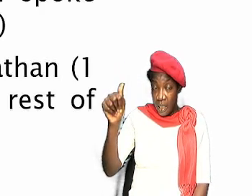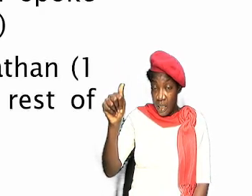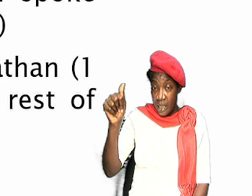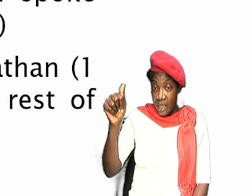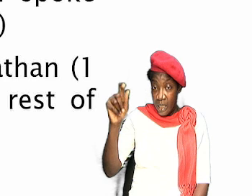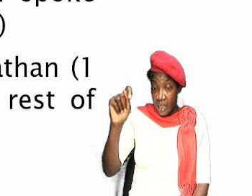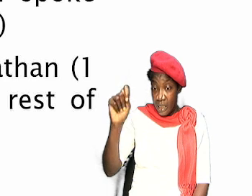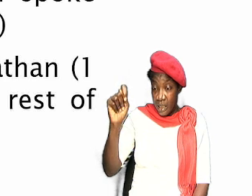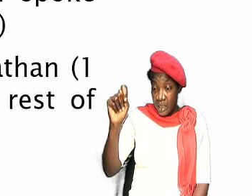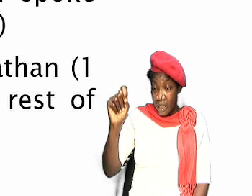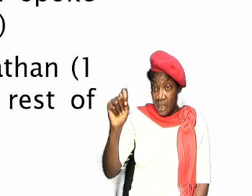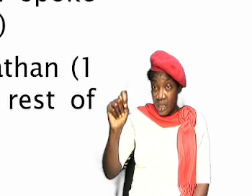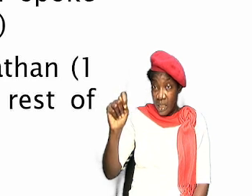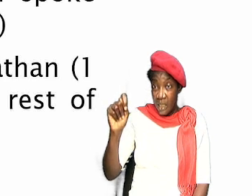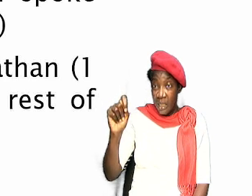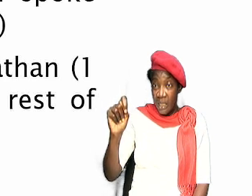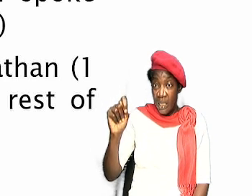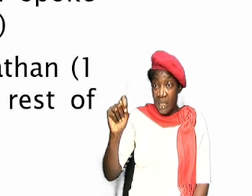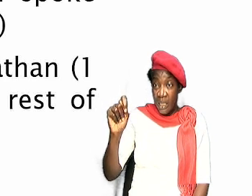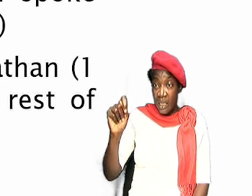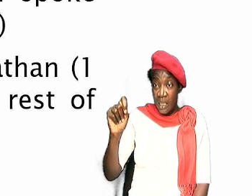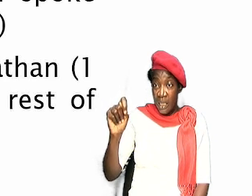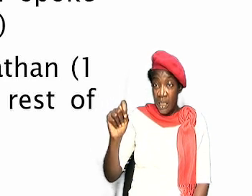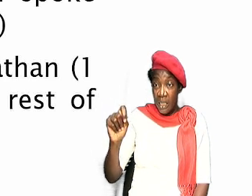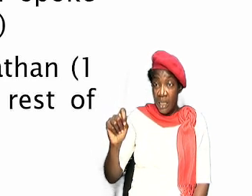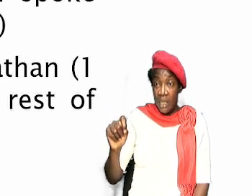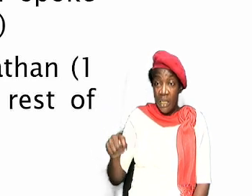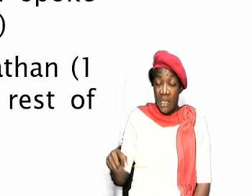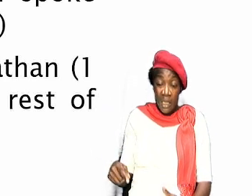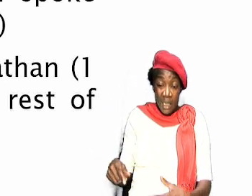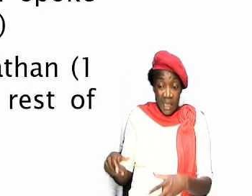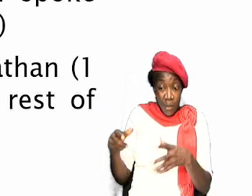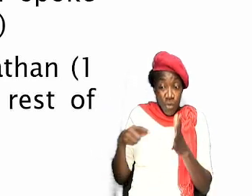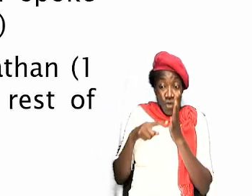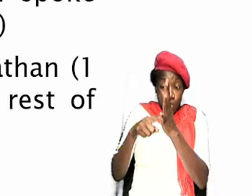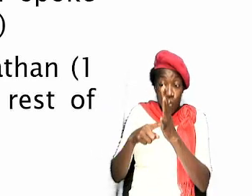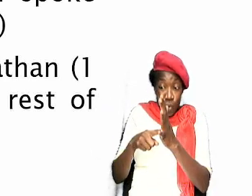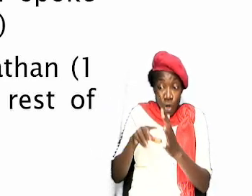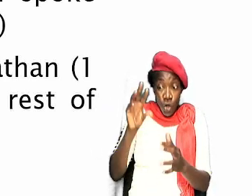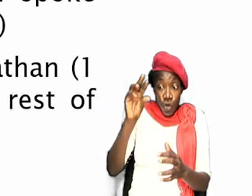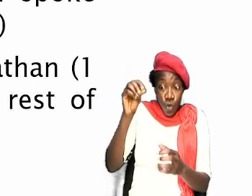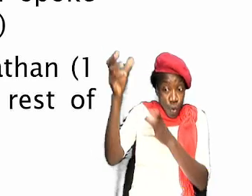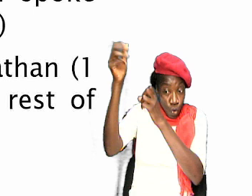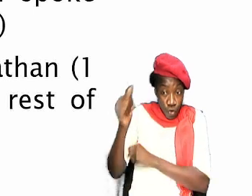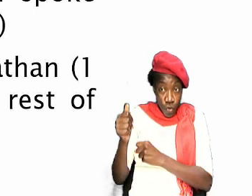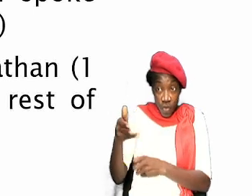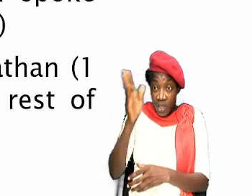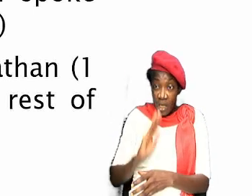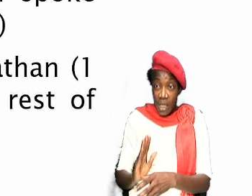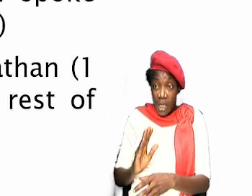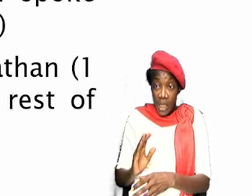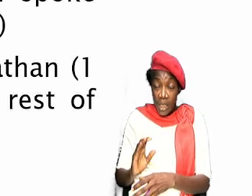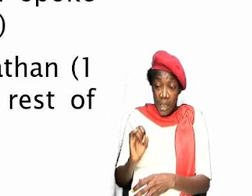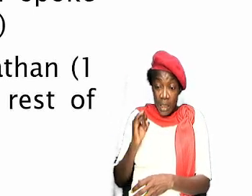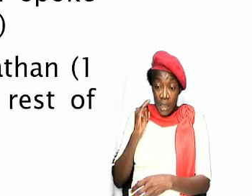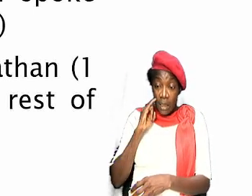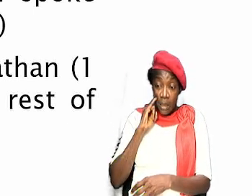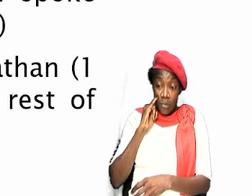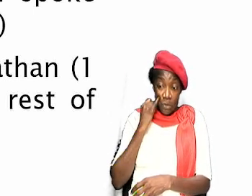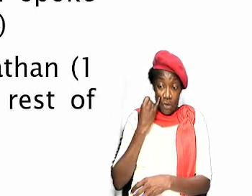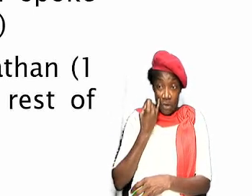Demonstrated a lack of trust in God. He was jealous